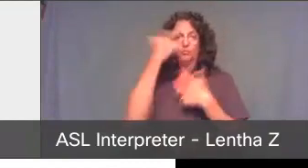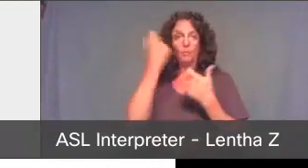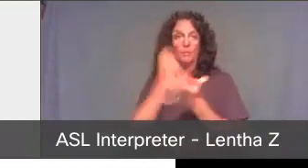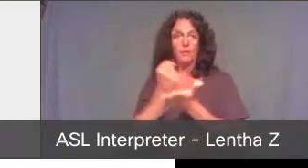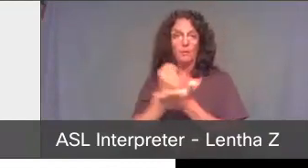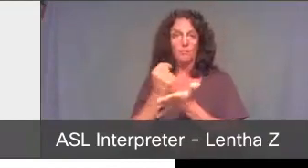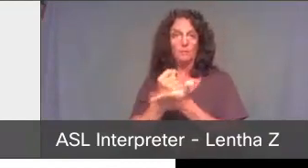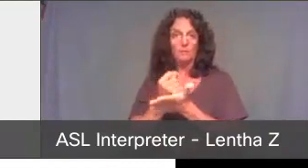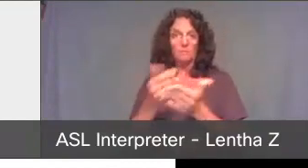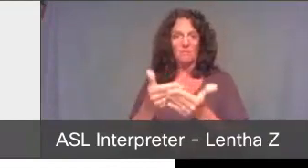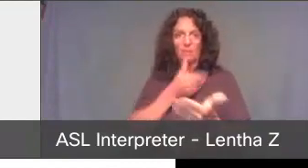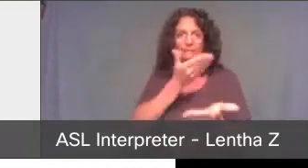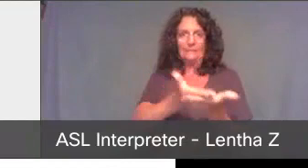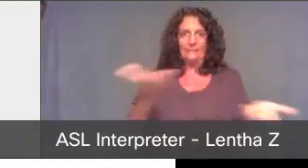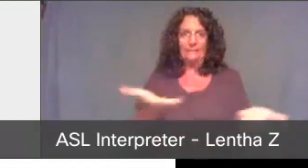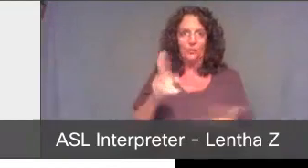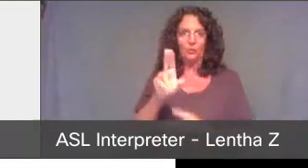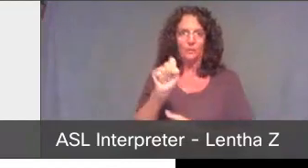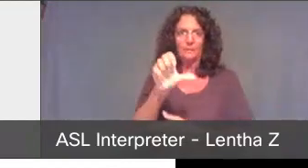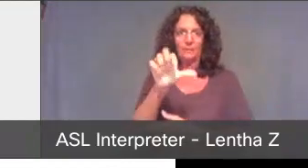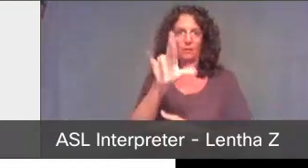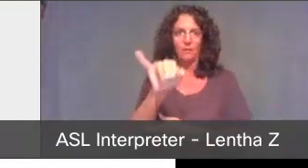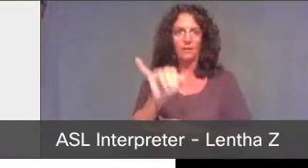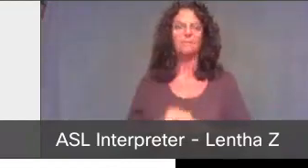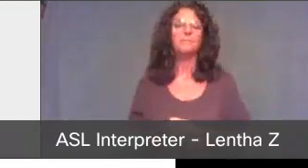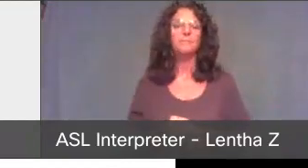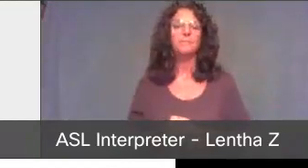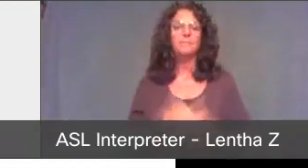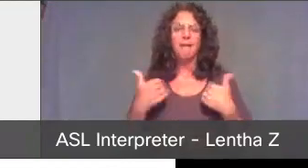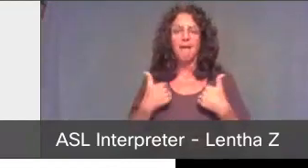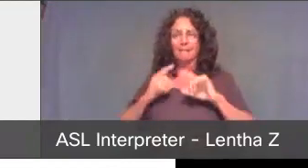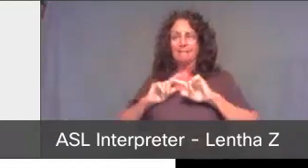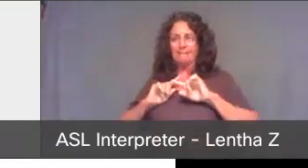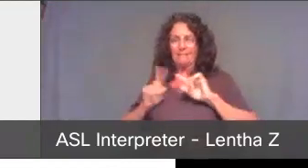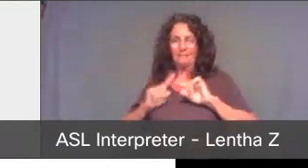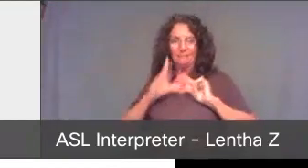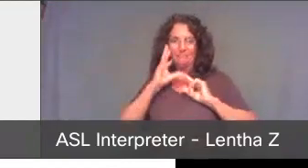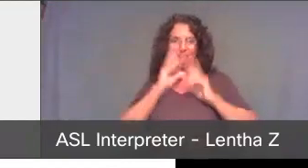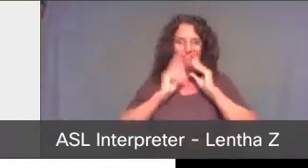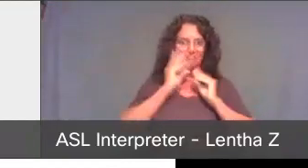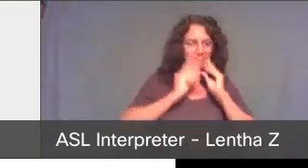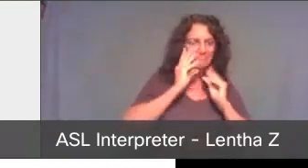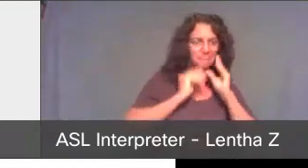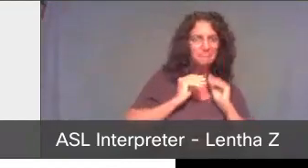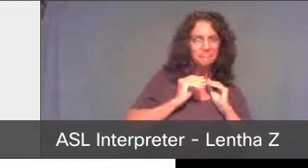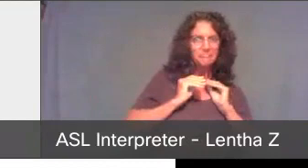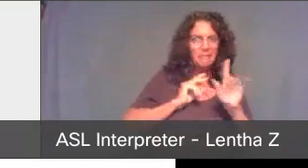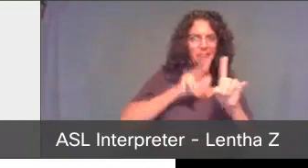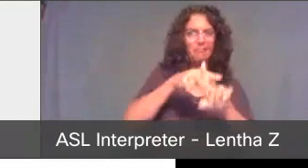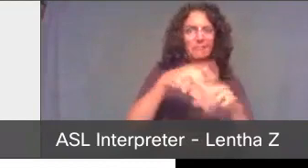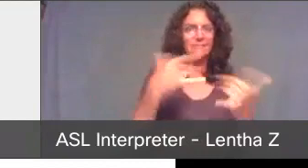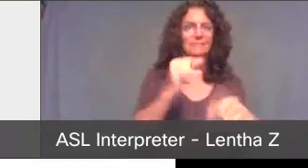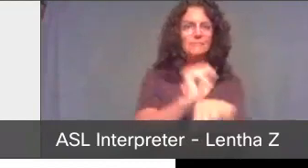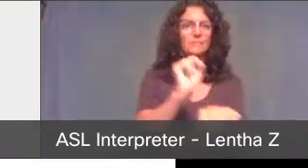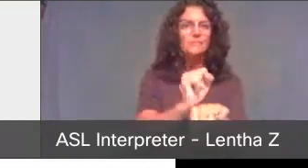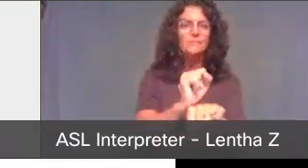USCRI. And so I bring a lot of different lenses to the work that I do currently. I bring this kind